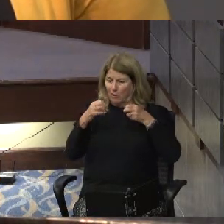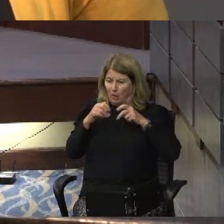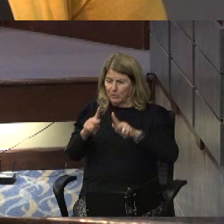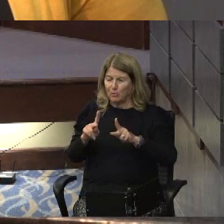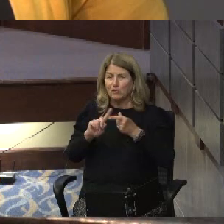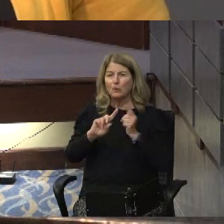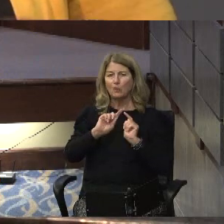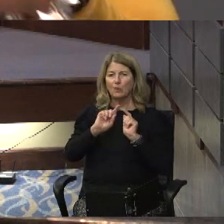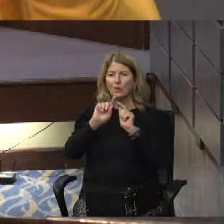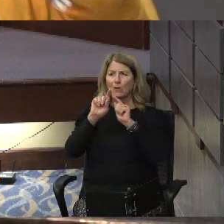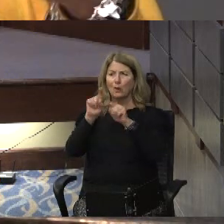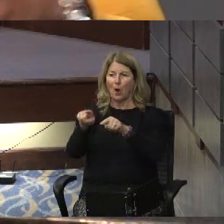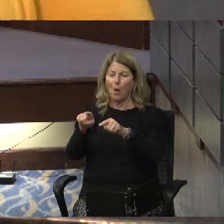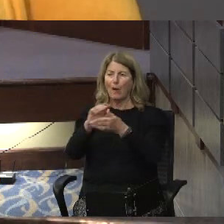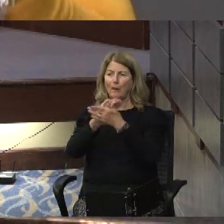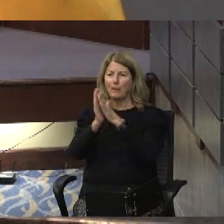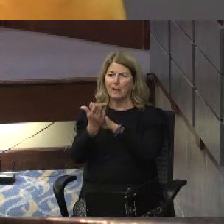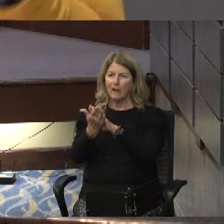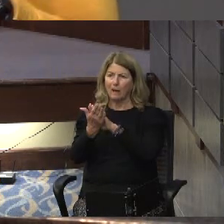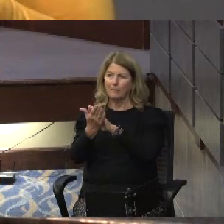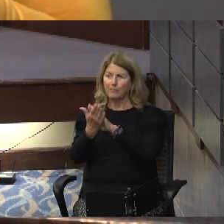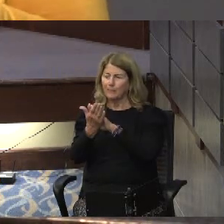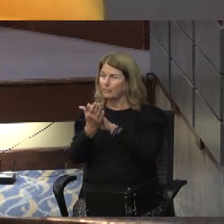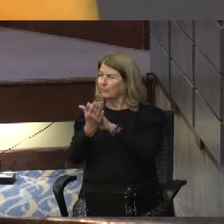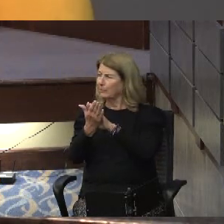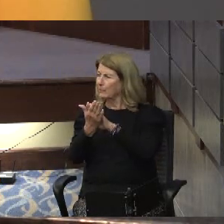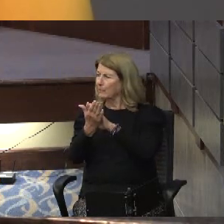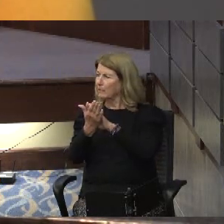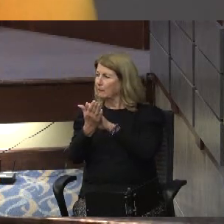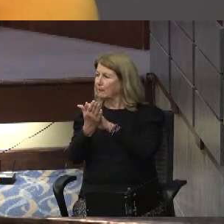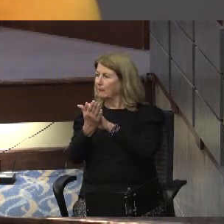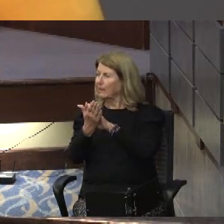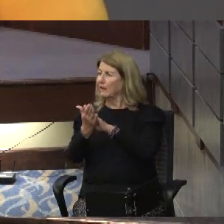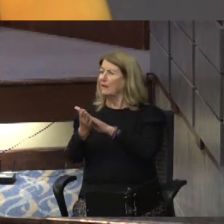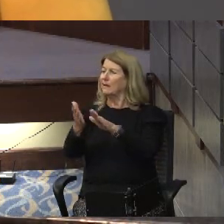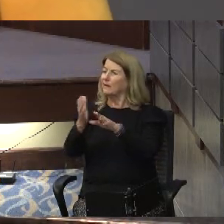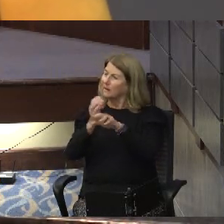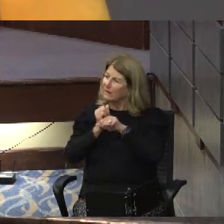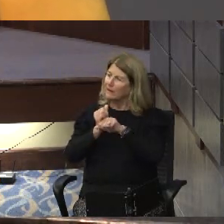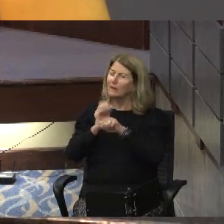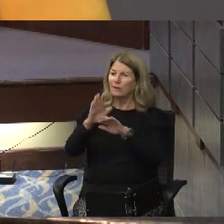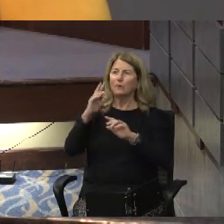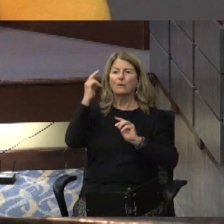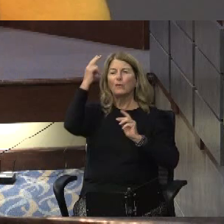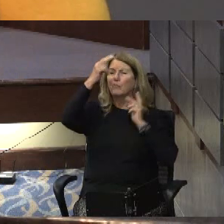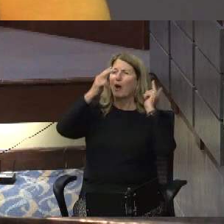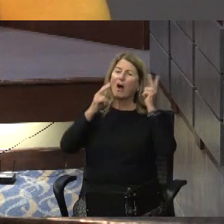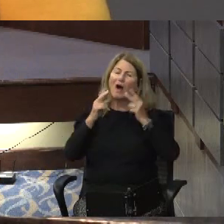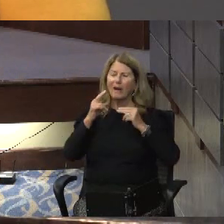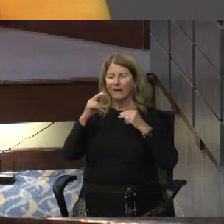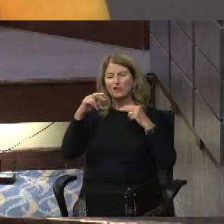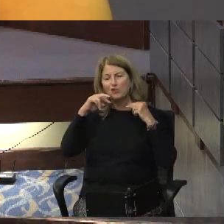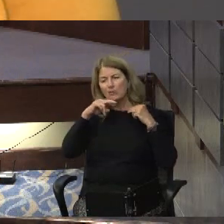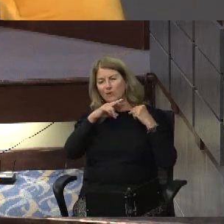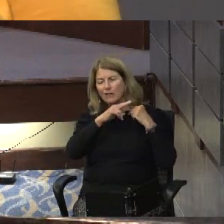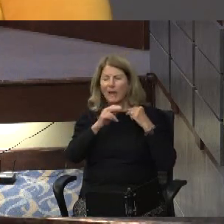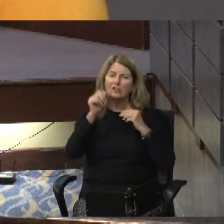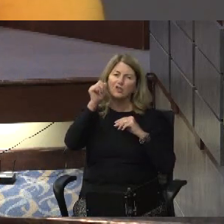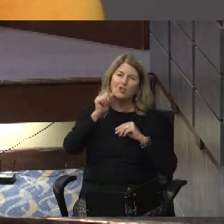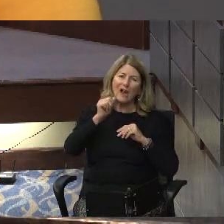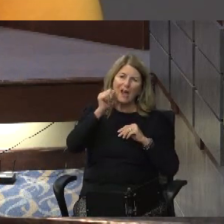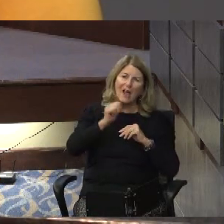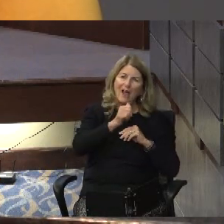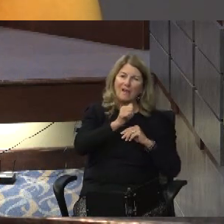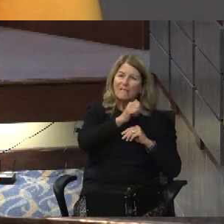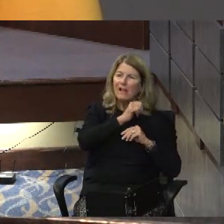and become your best, get your grooming on, get your hair cut, get a good shave, and the world would see